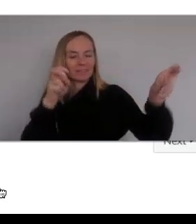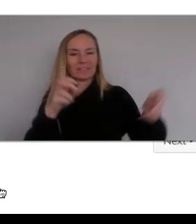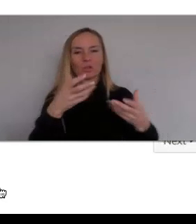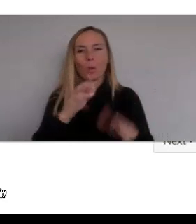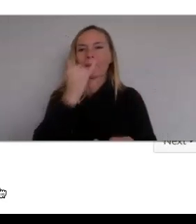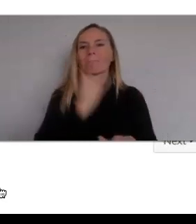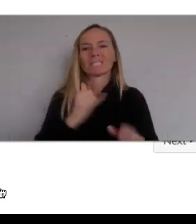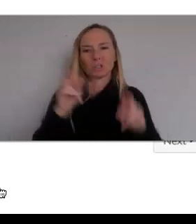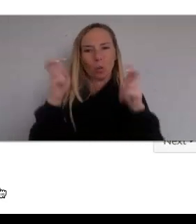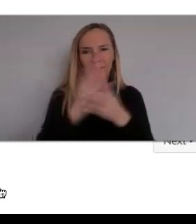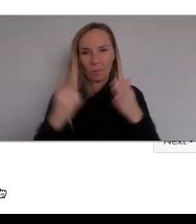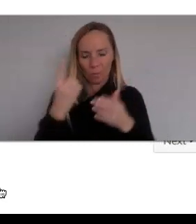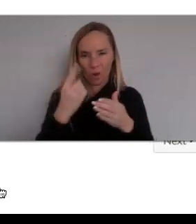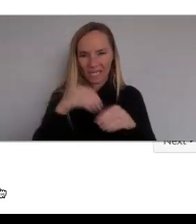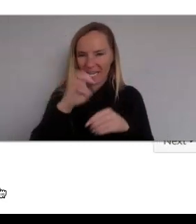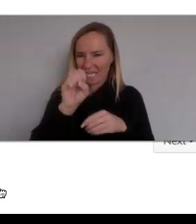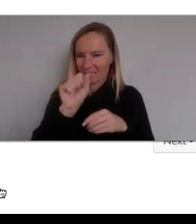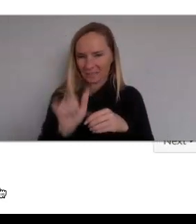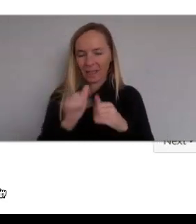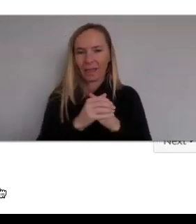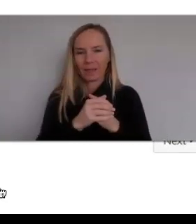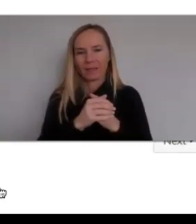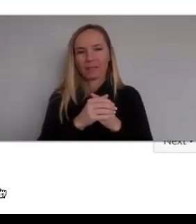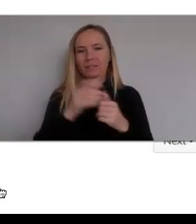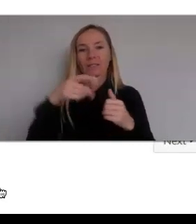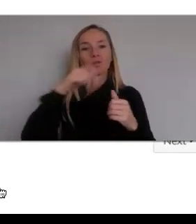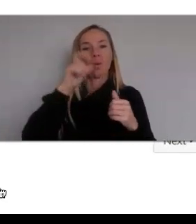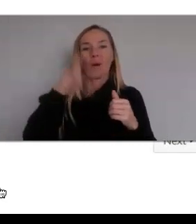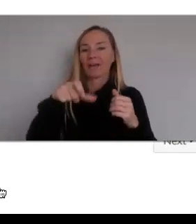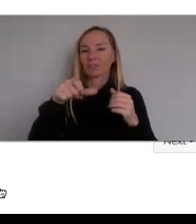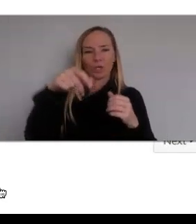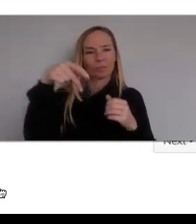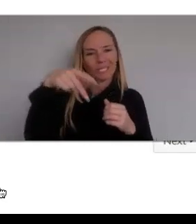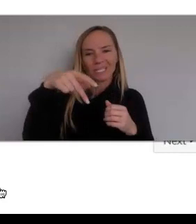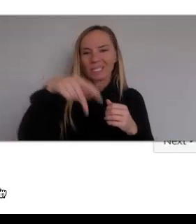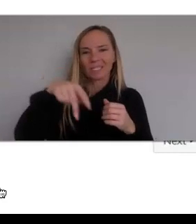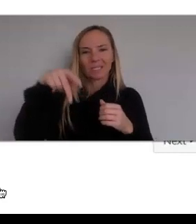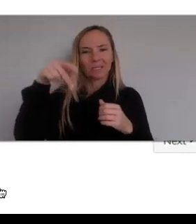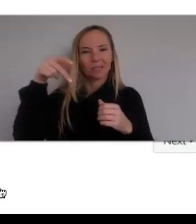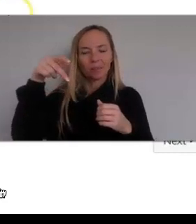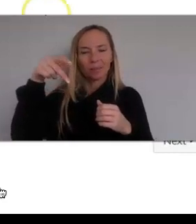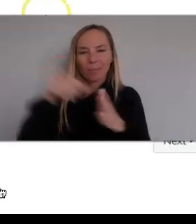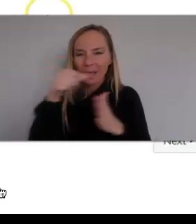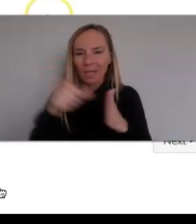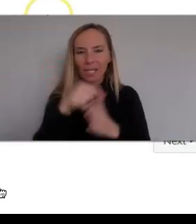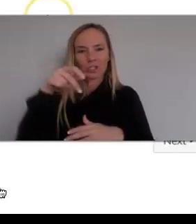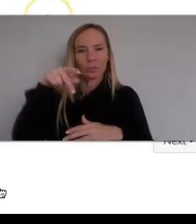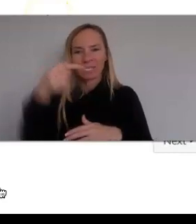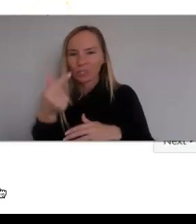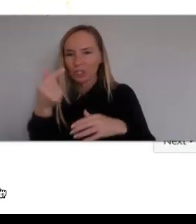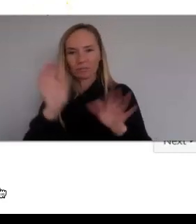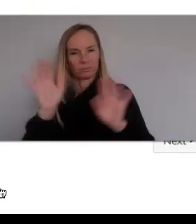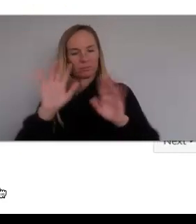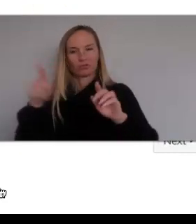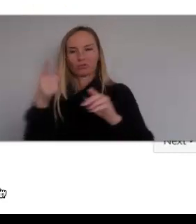Also in the citation, you do not need to put page or P or PG in the pound sign. Nothing goes in there except the author's last